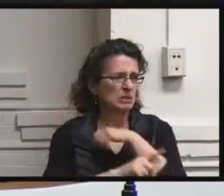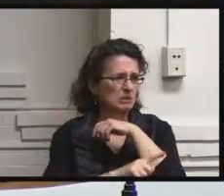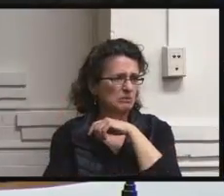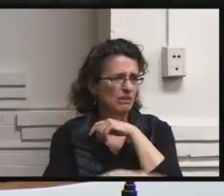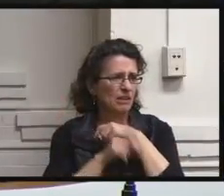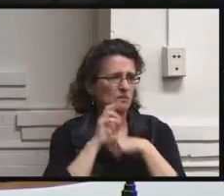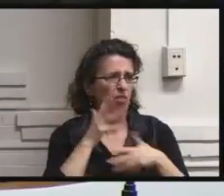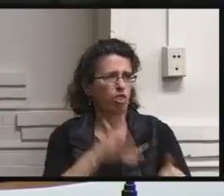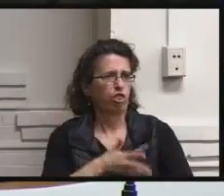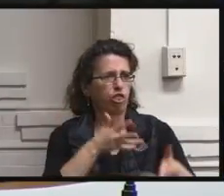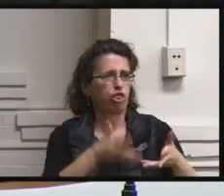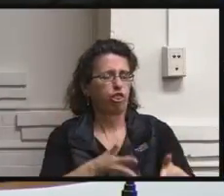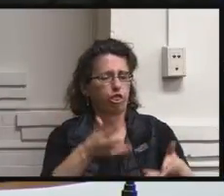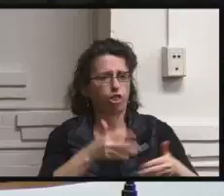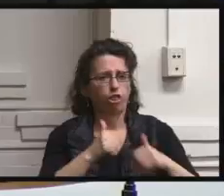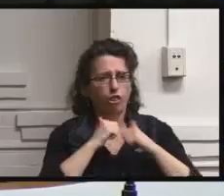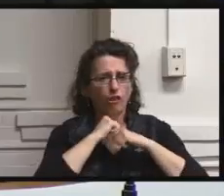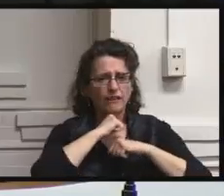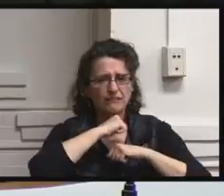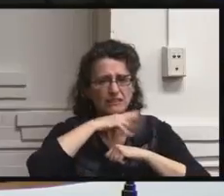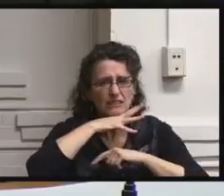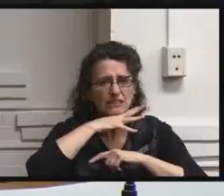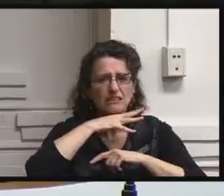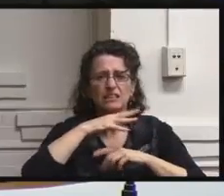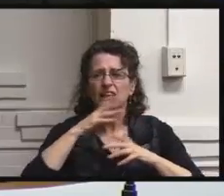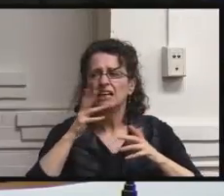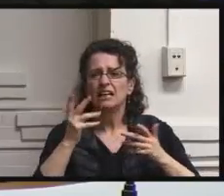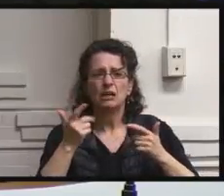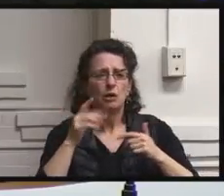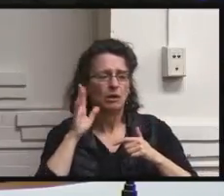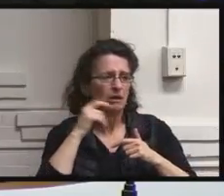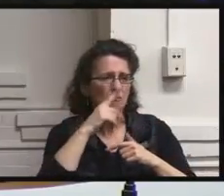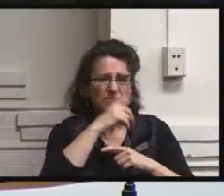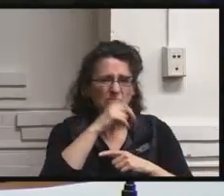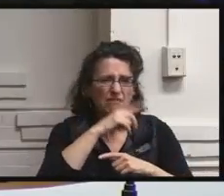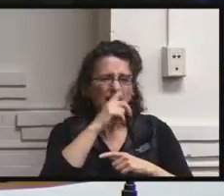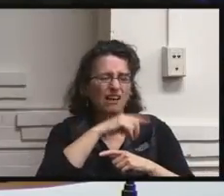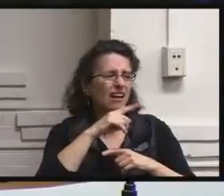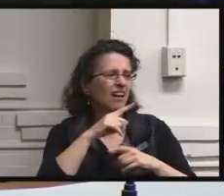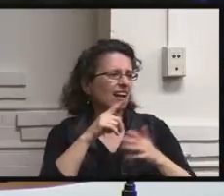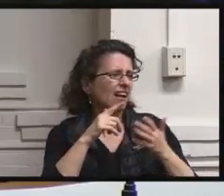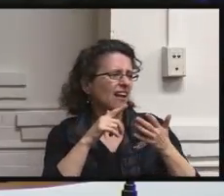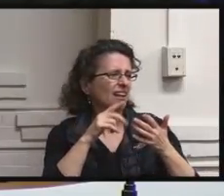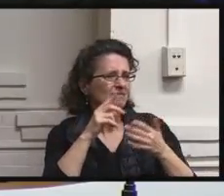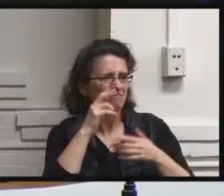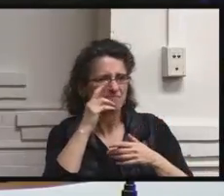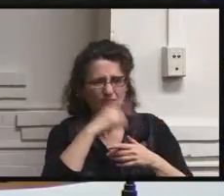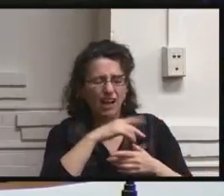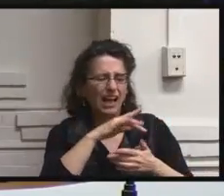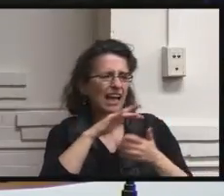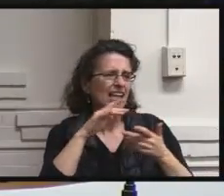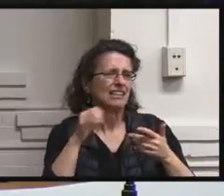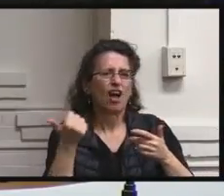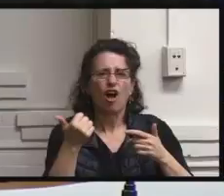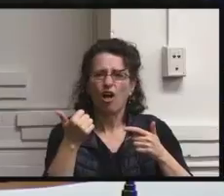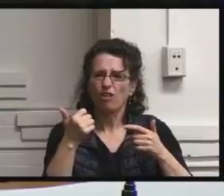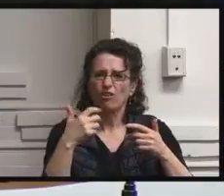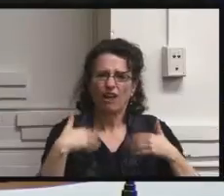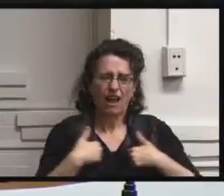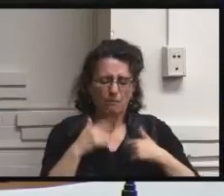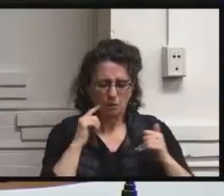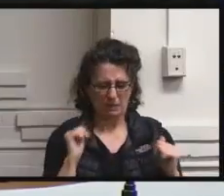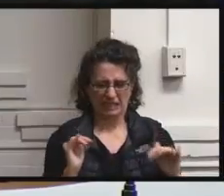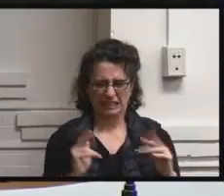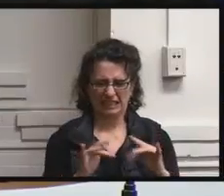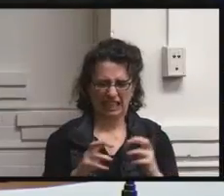attracting rodents or bugs or otherwise creating a health hazard? And the reason that we don't believe that will be true, and the